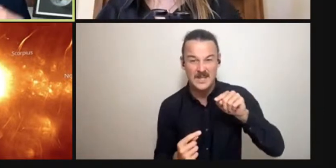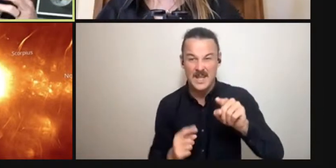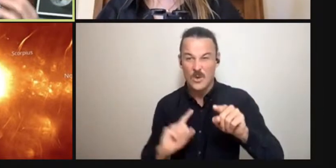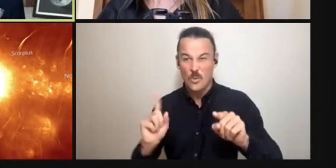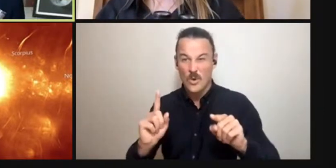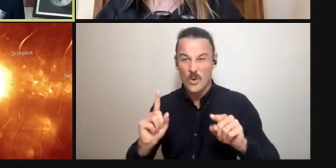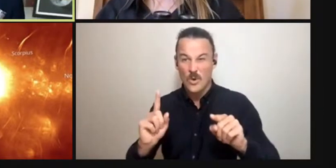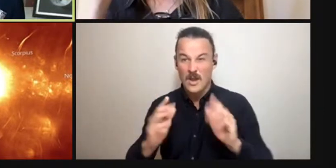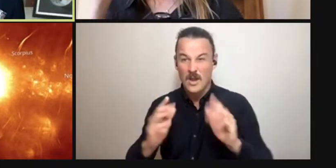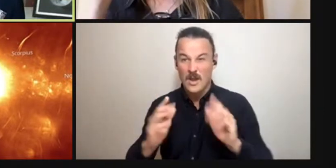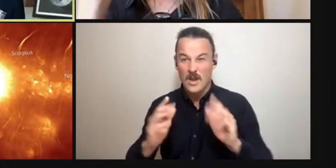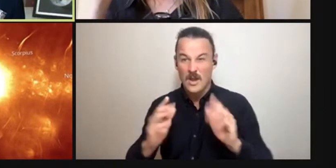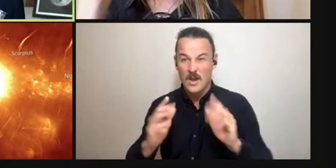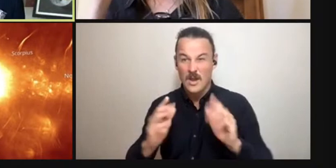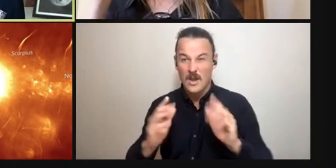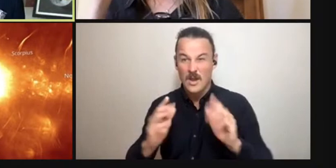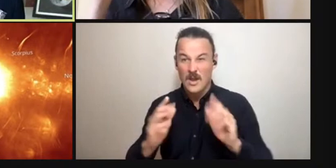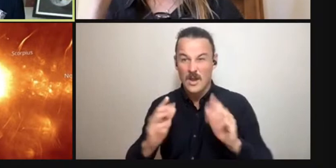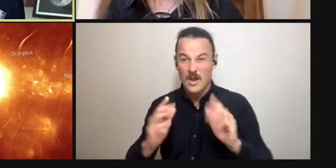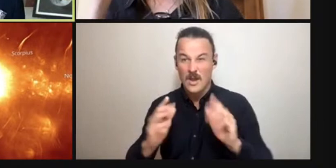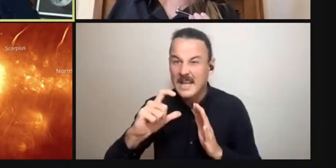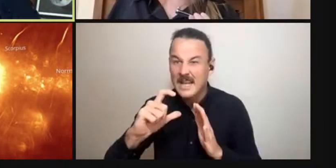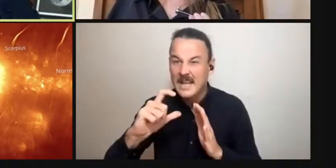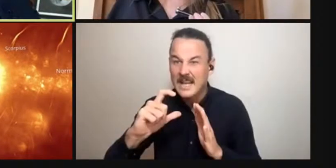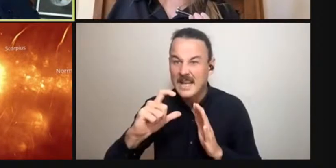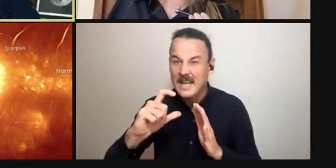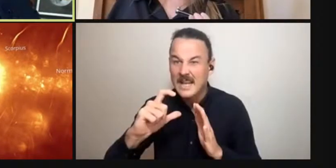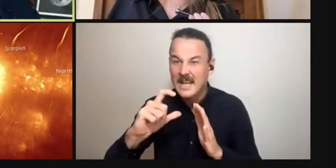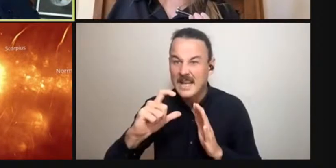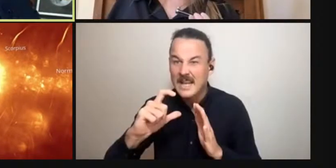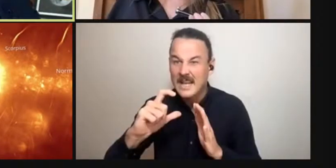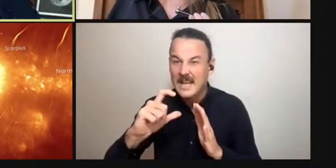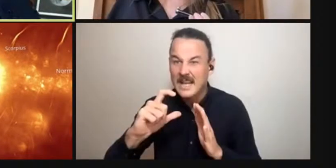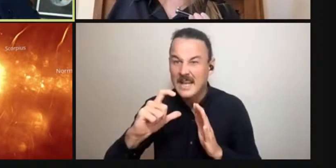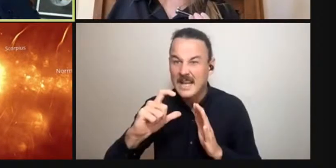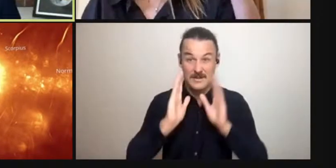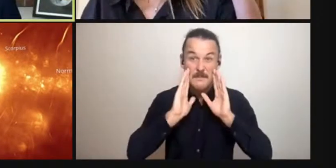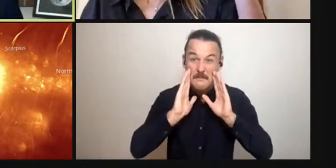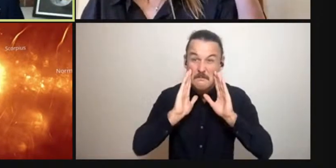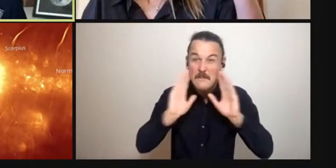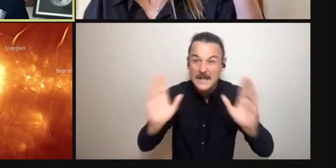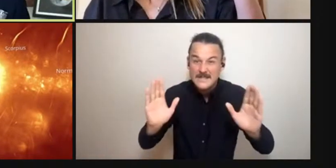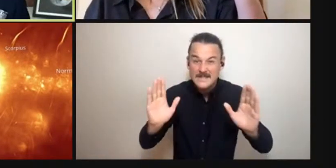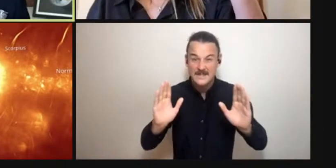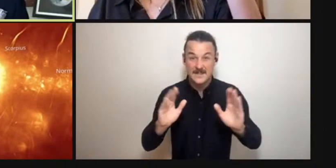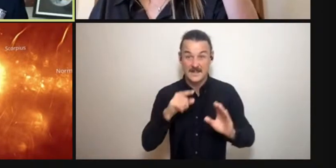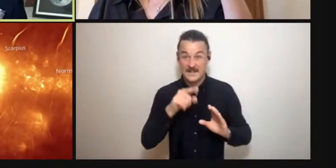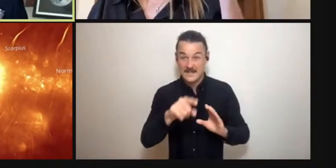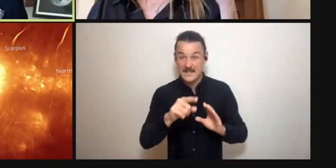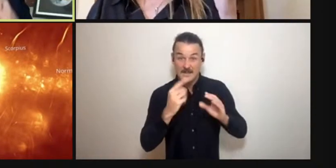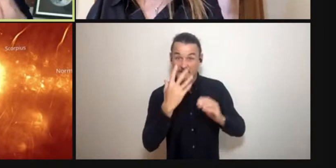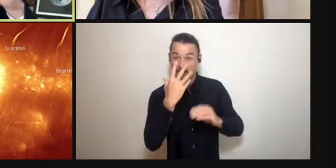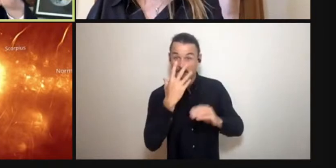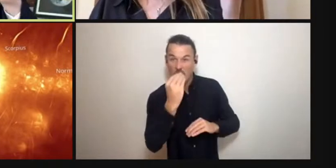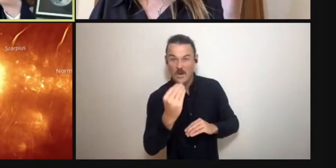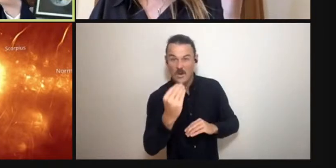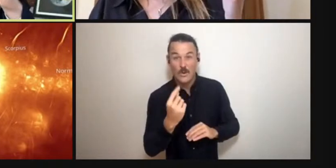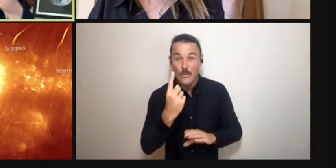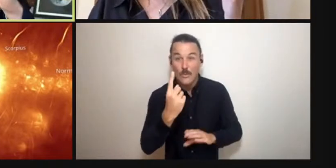So just an amazing picture that is less than a year old, I think. This is super new